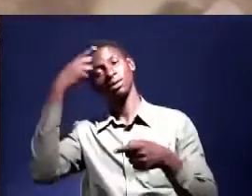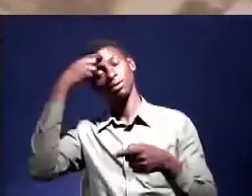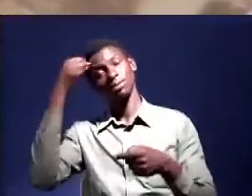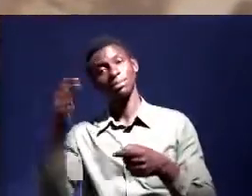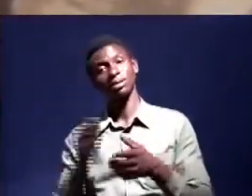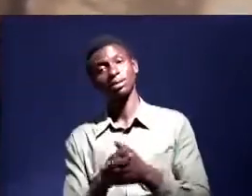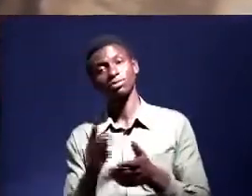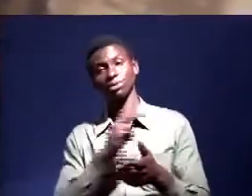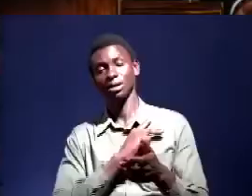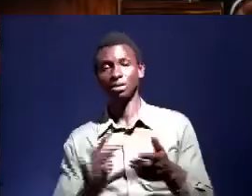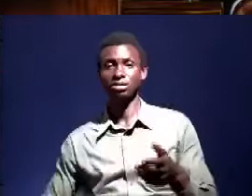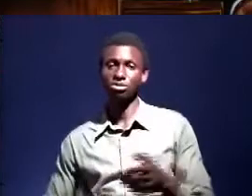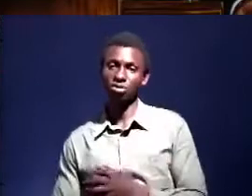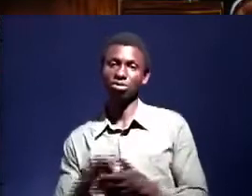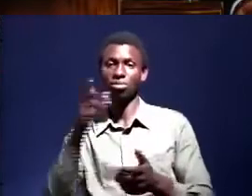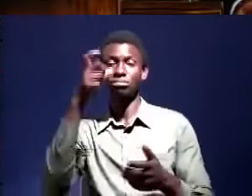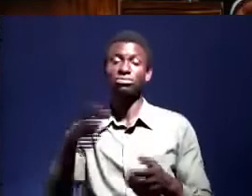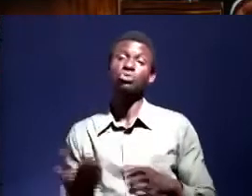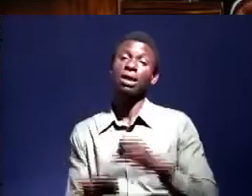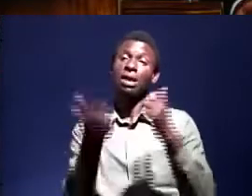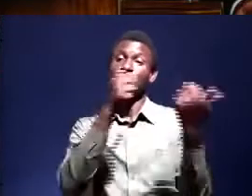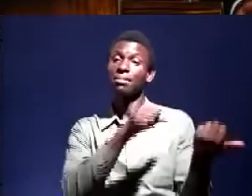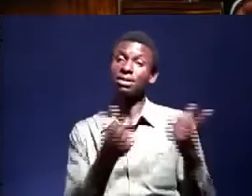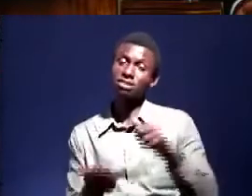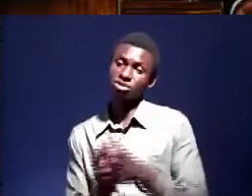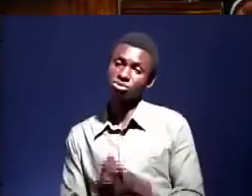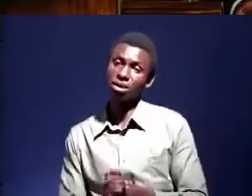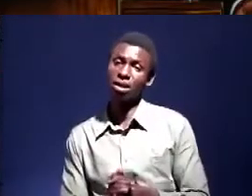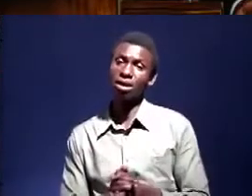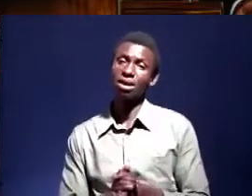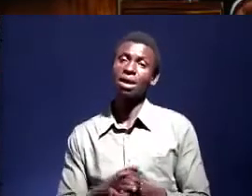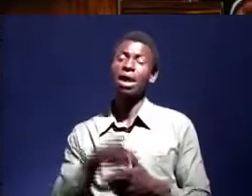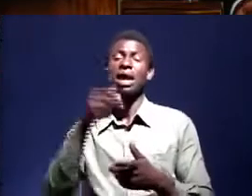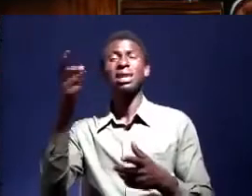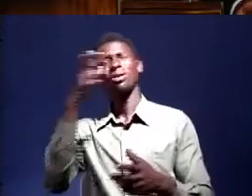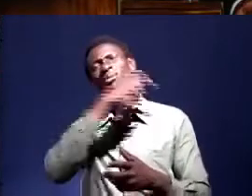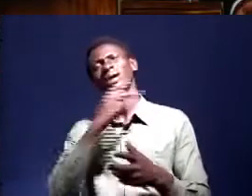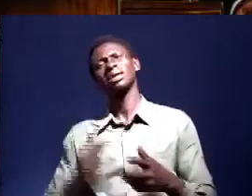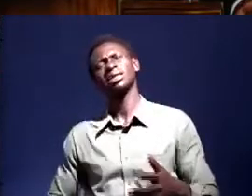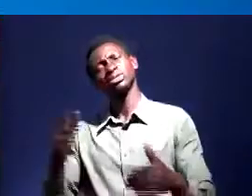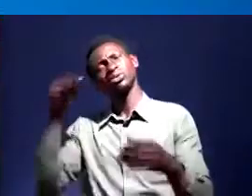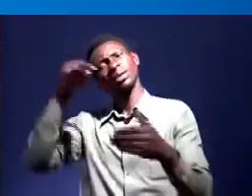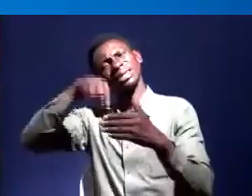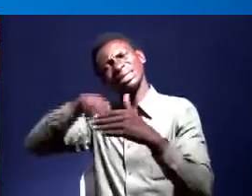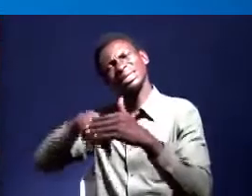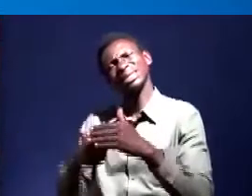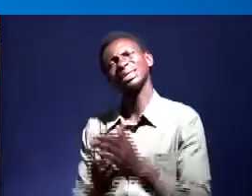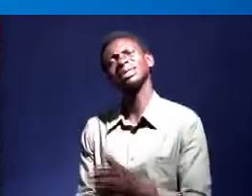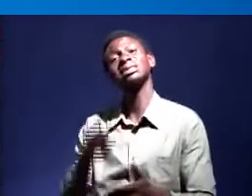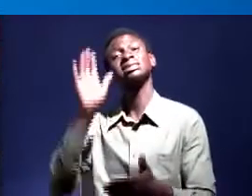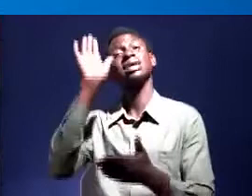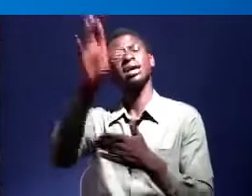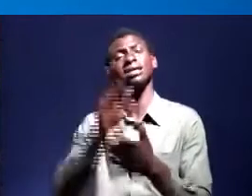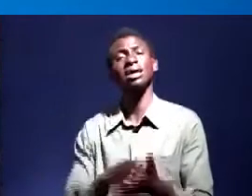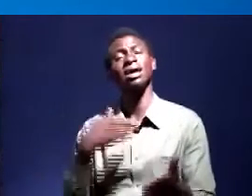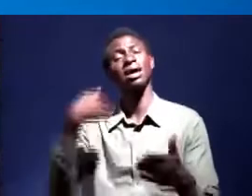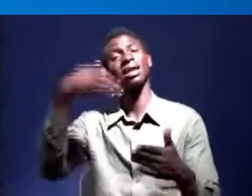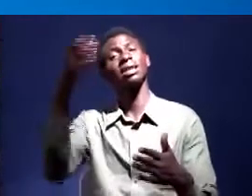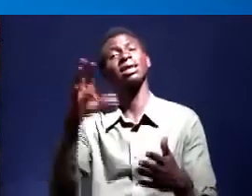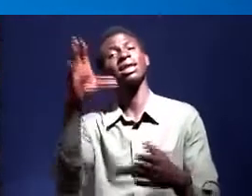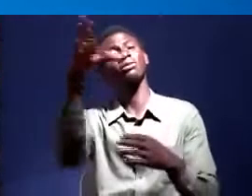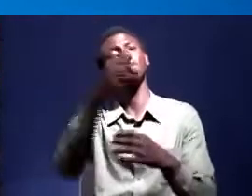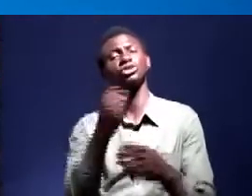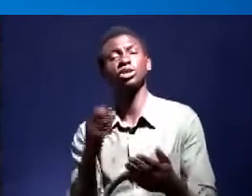Christ-centered, his commandment-keeping, his Sabbath observing, his